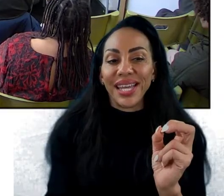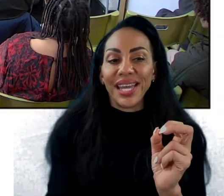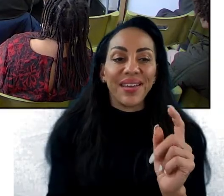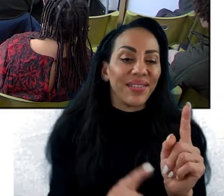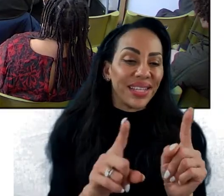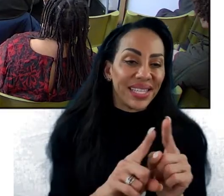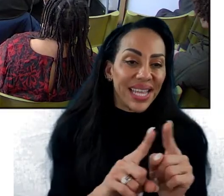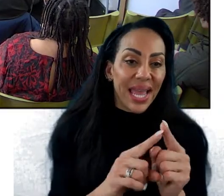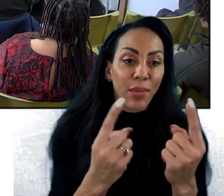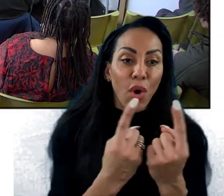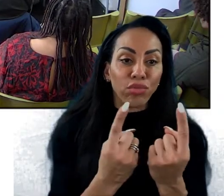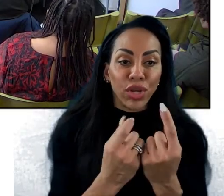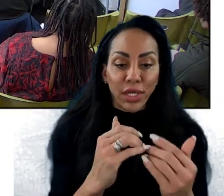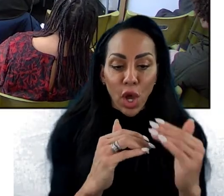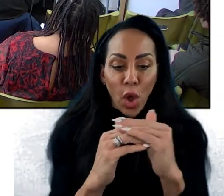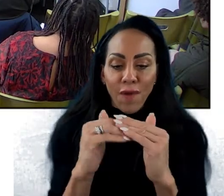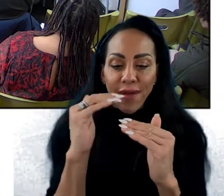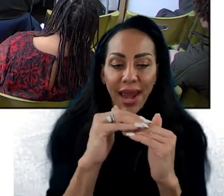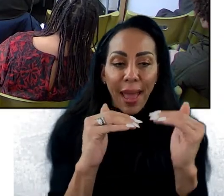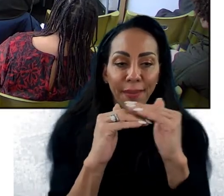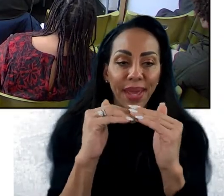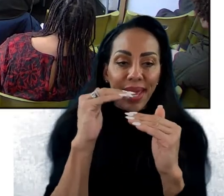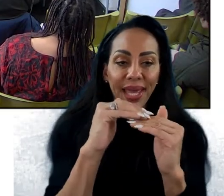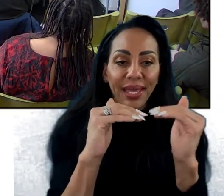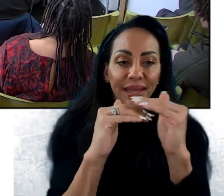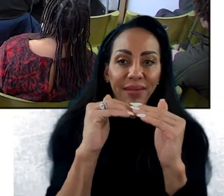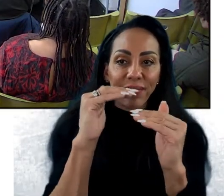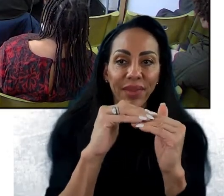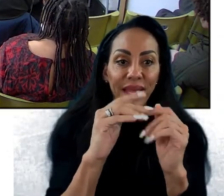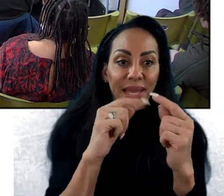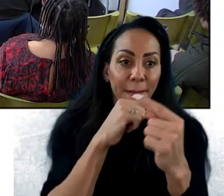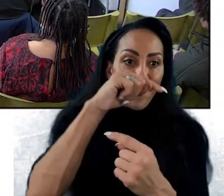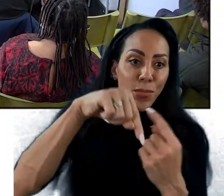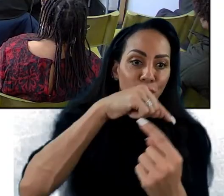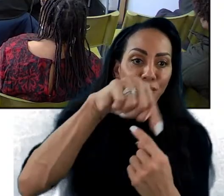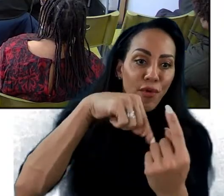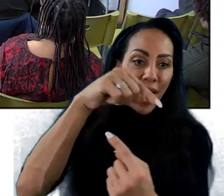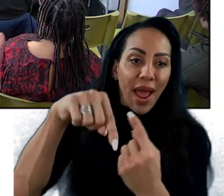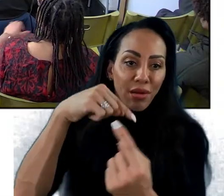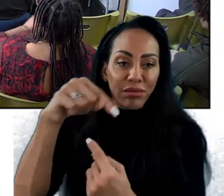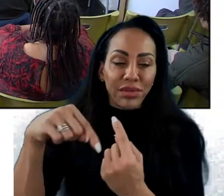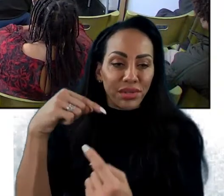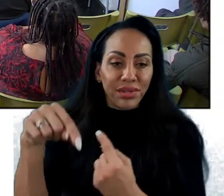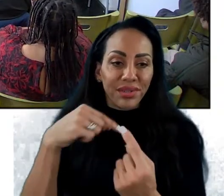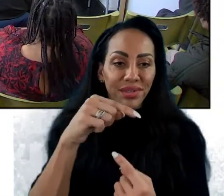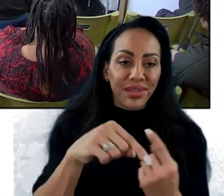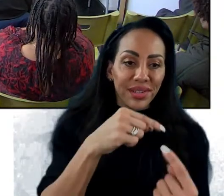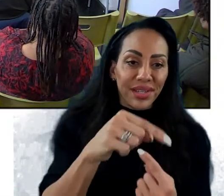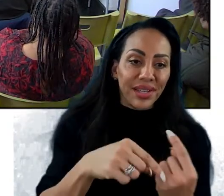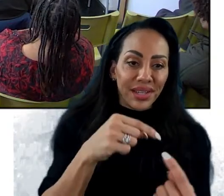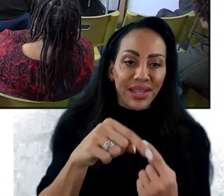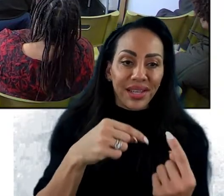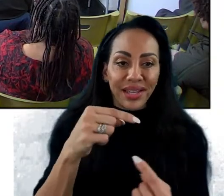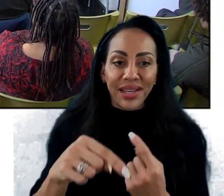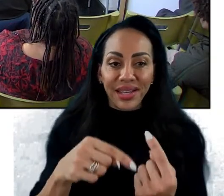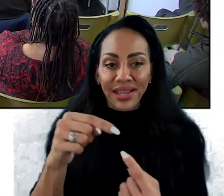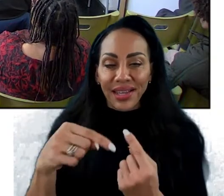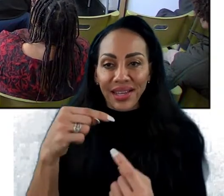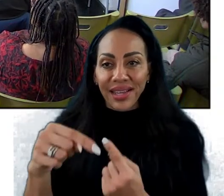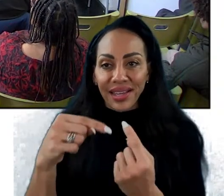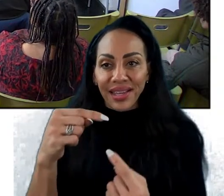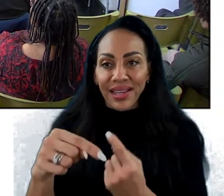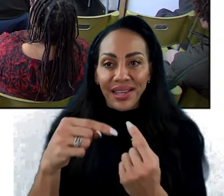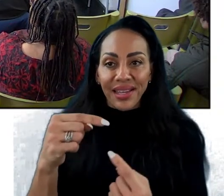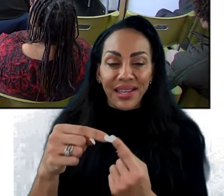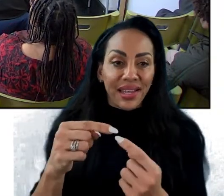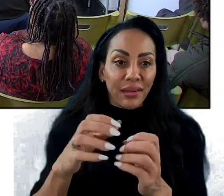object overlapping each other. And then as they move around, they're trying to track the main shape, but as they get